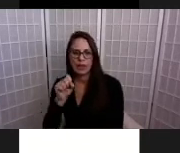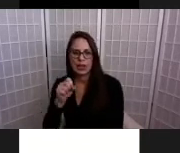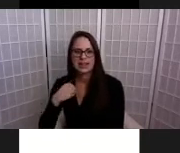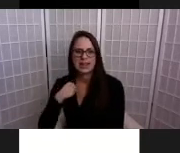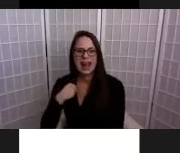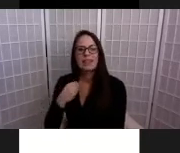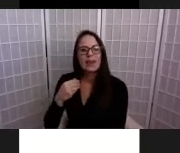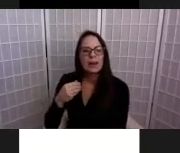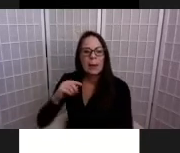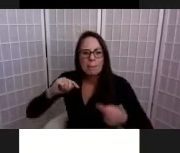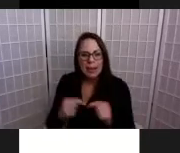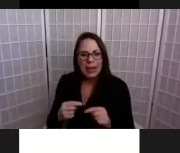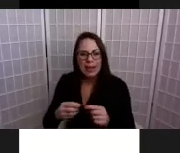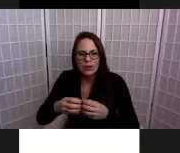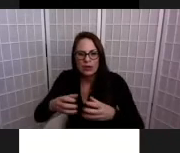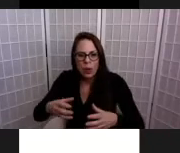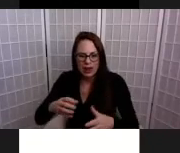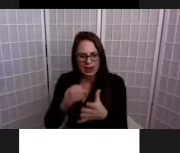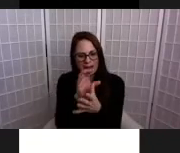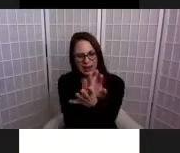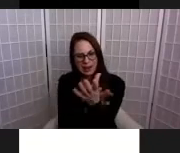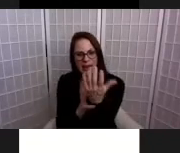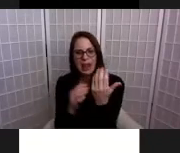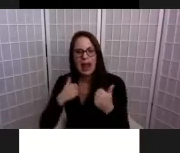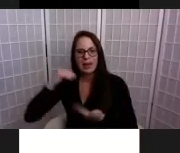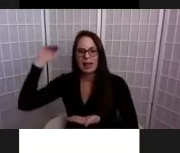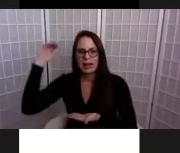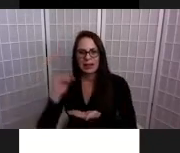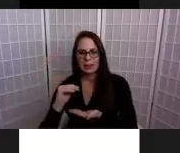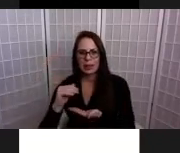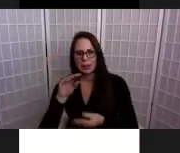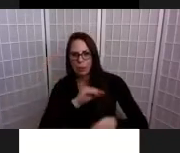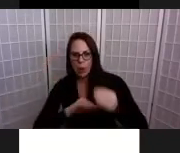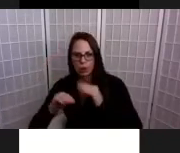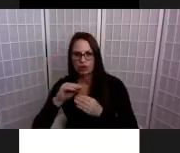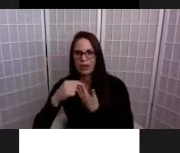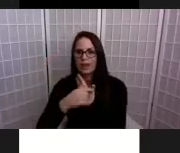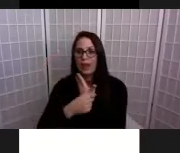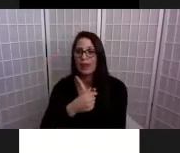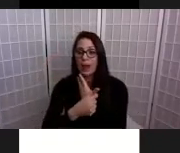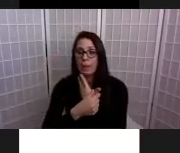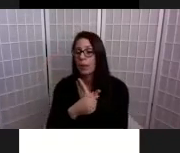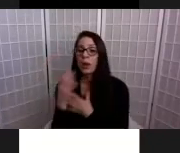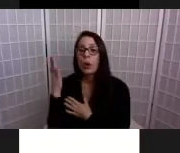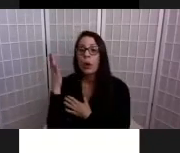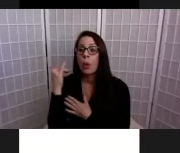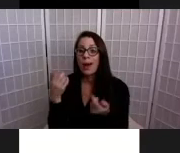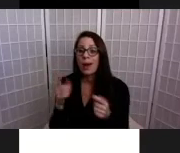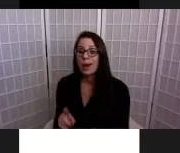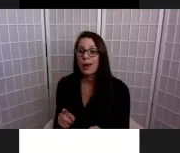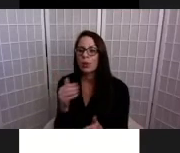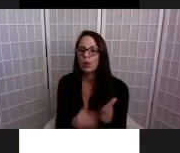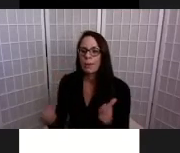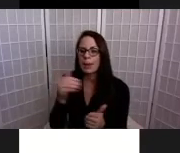wrist where the thumb is. You can have limited motion of your thumb. It's generally caused by repetitive use.